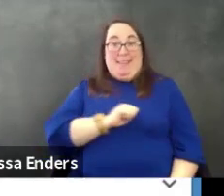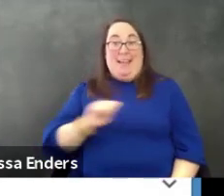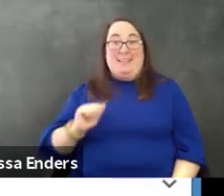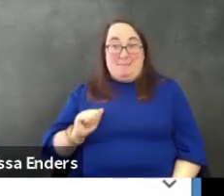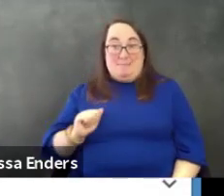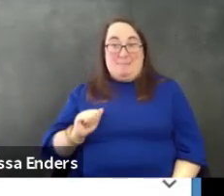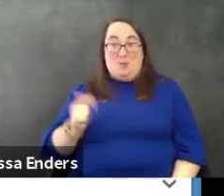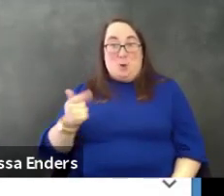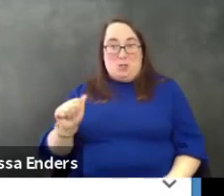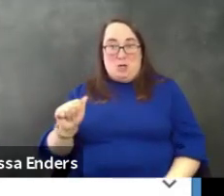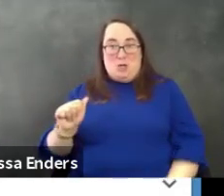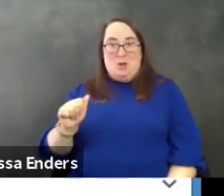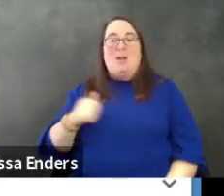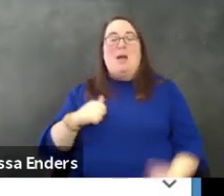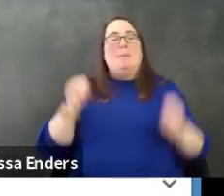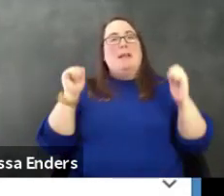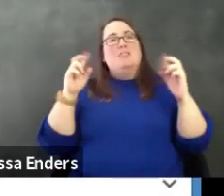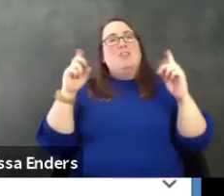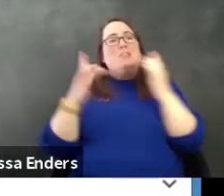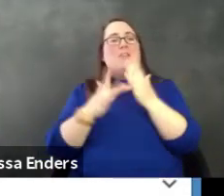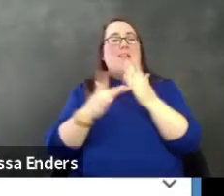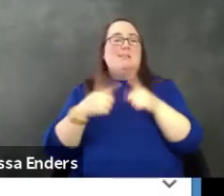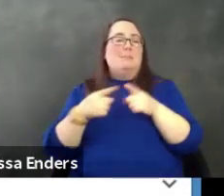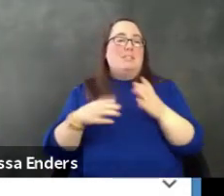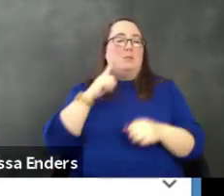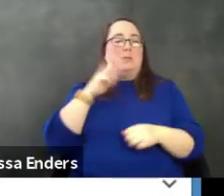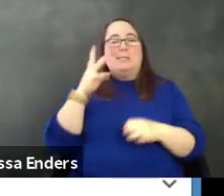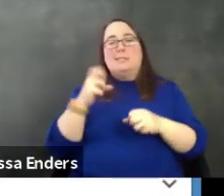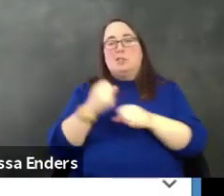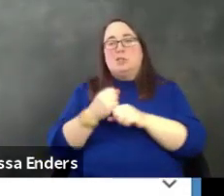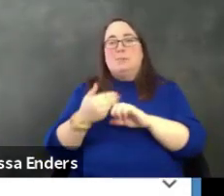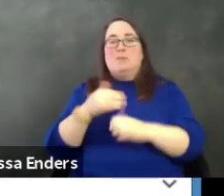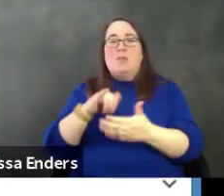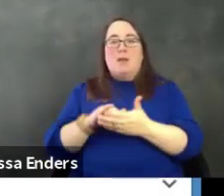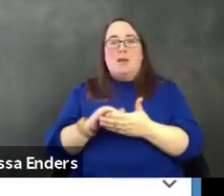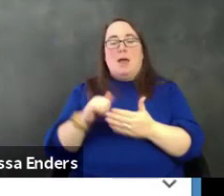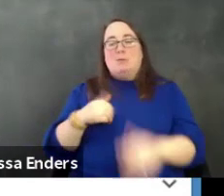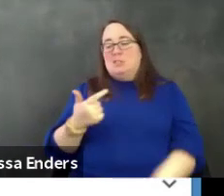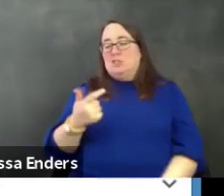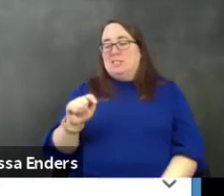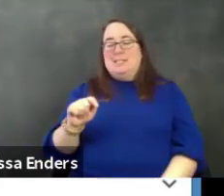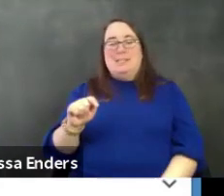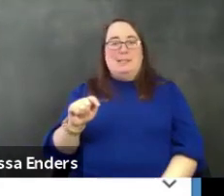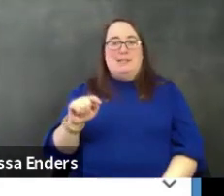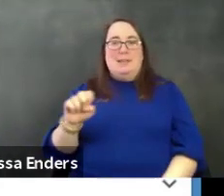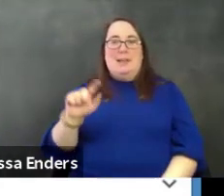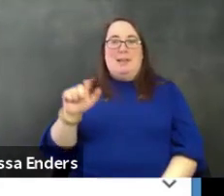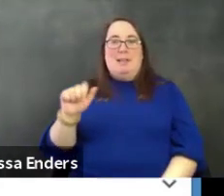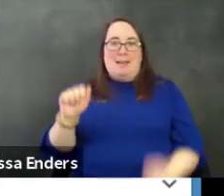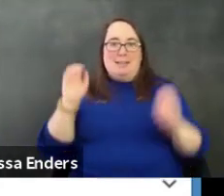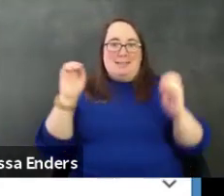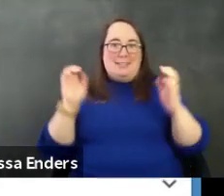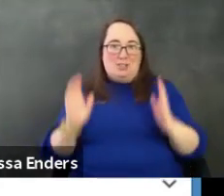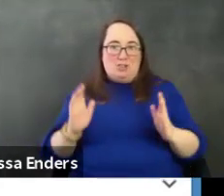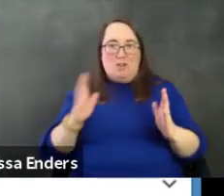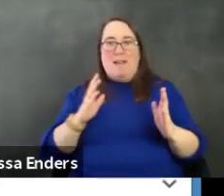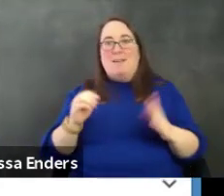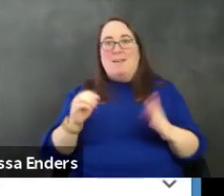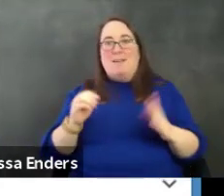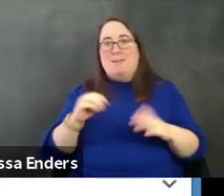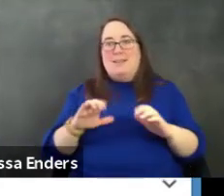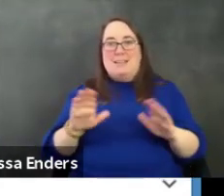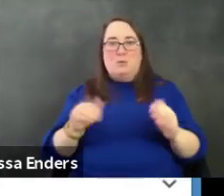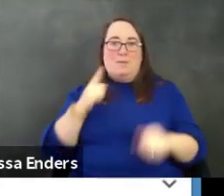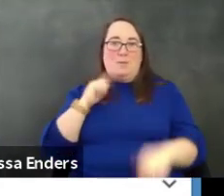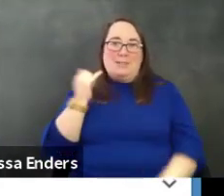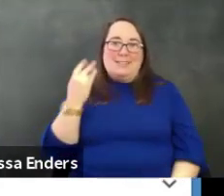educational technology specialist for 6 years. And before that, I was a gifted language arts teacher and was in the classroom for 17